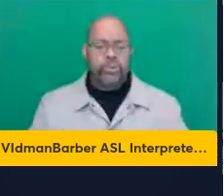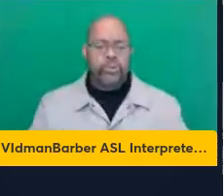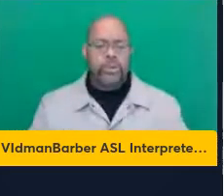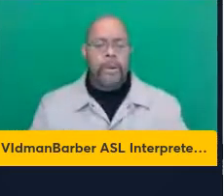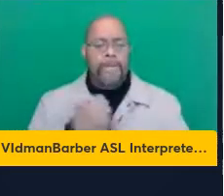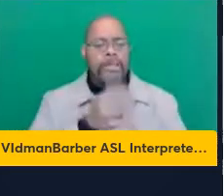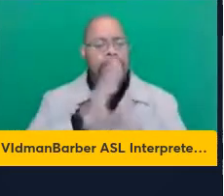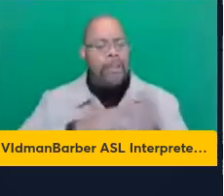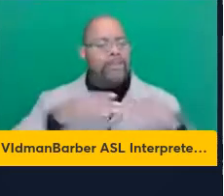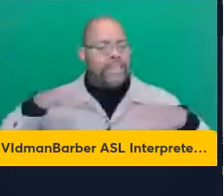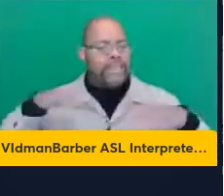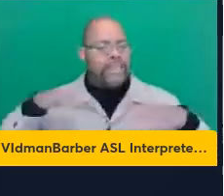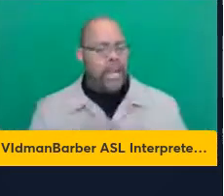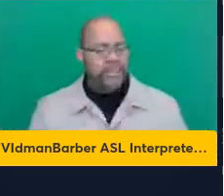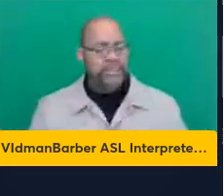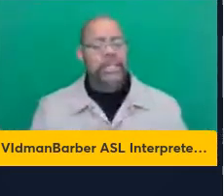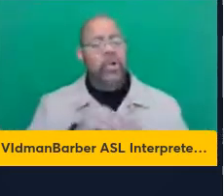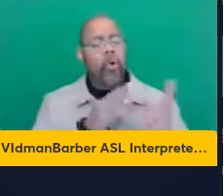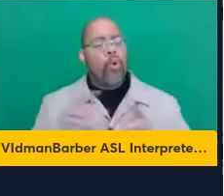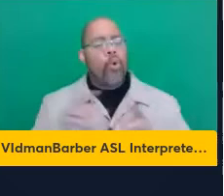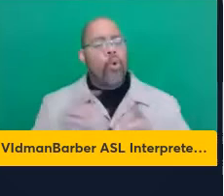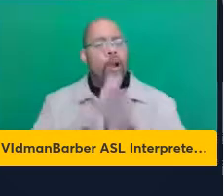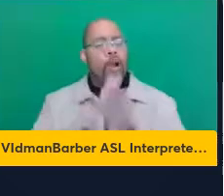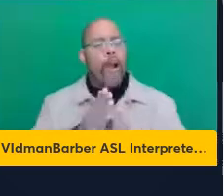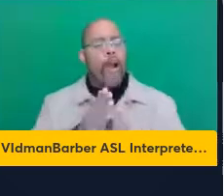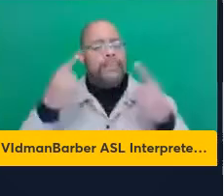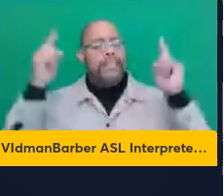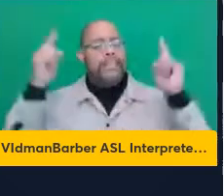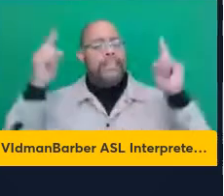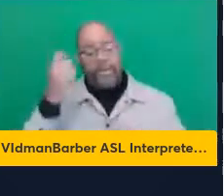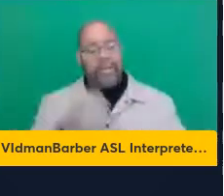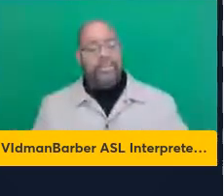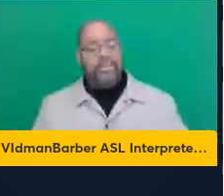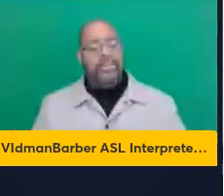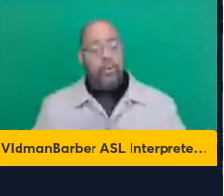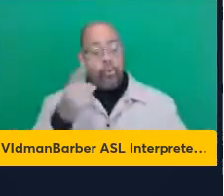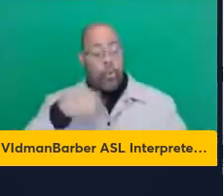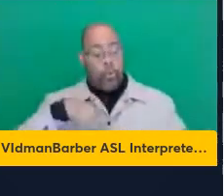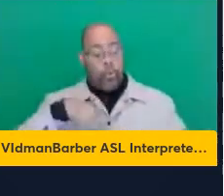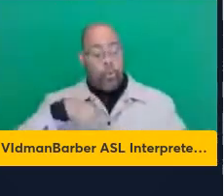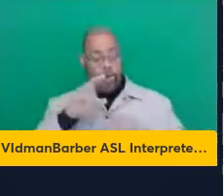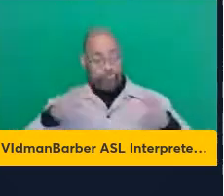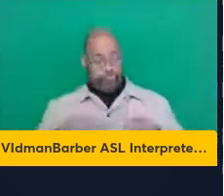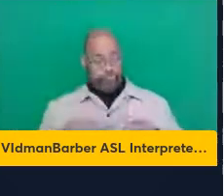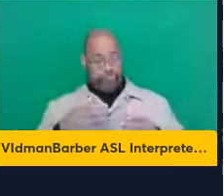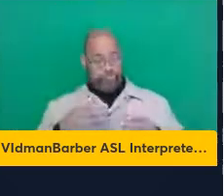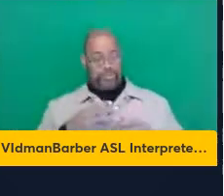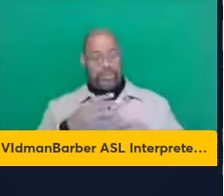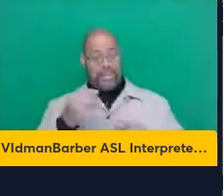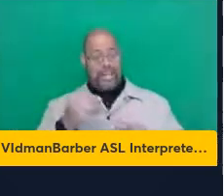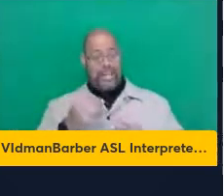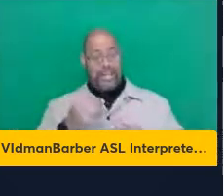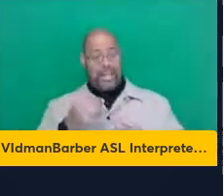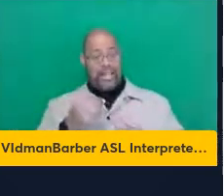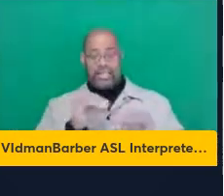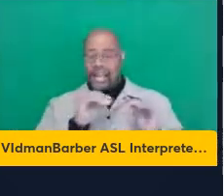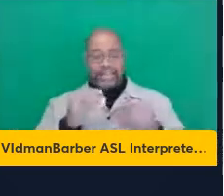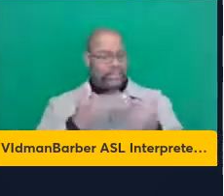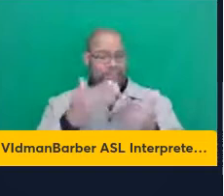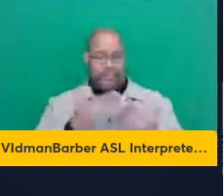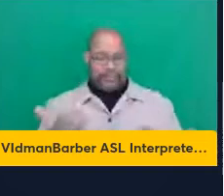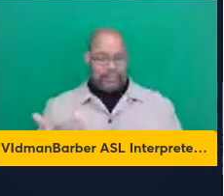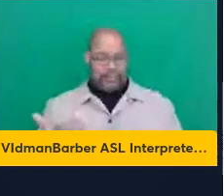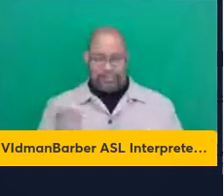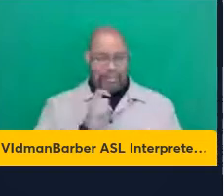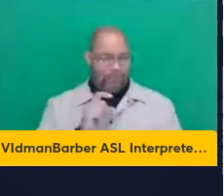some sacrifices in order to be successful, because where we are, and nothing comes easy, and